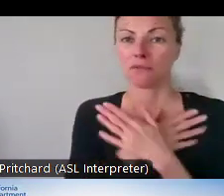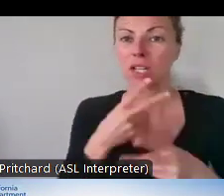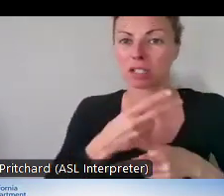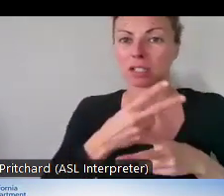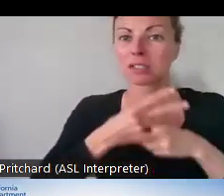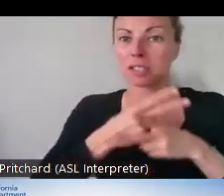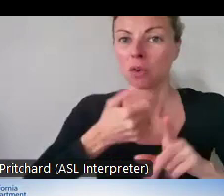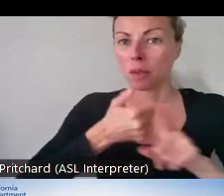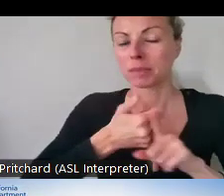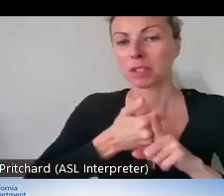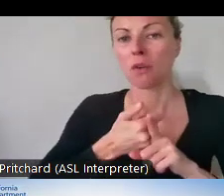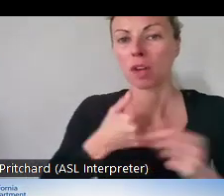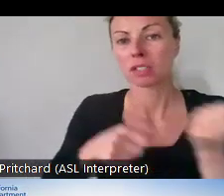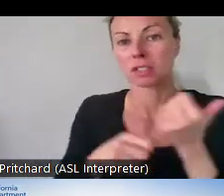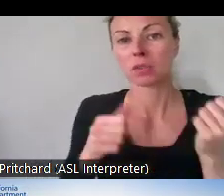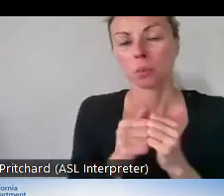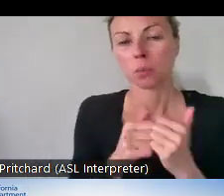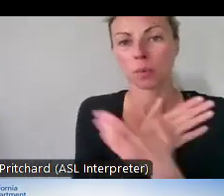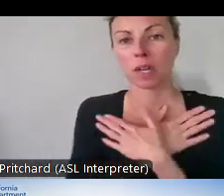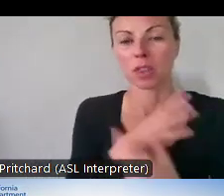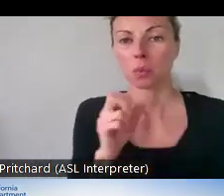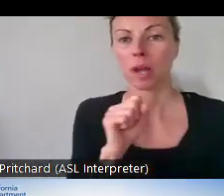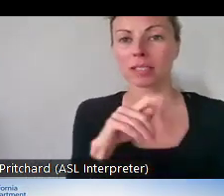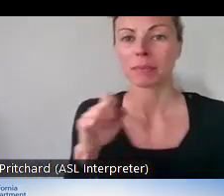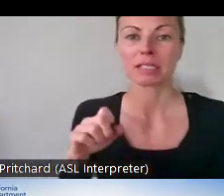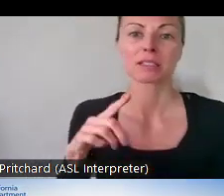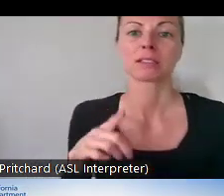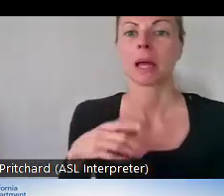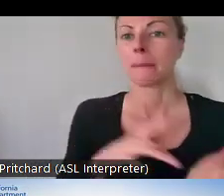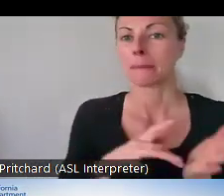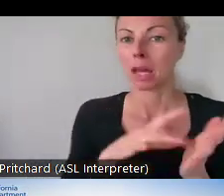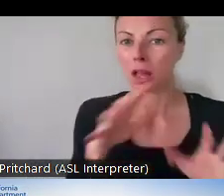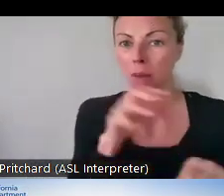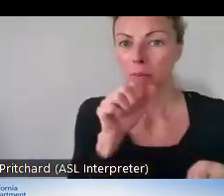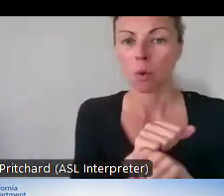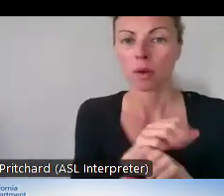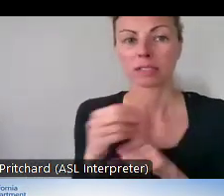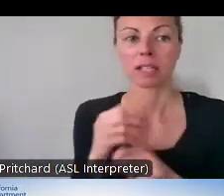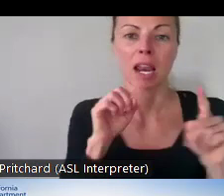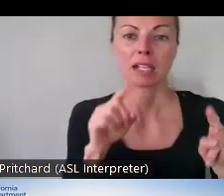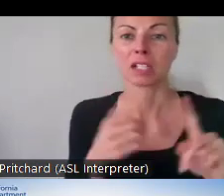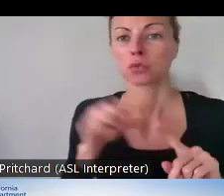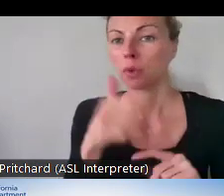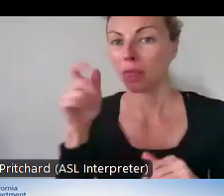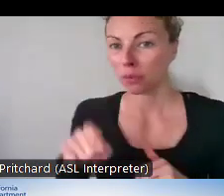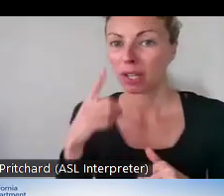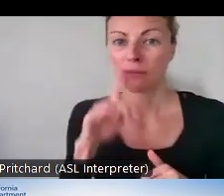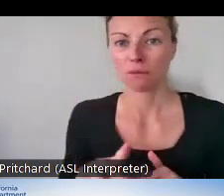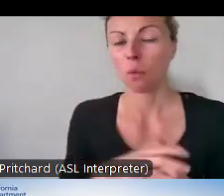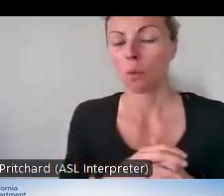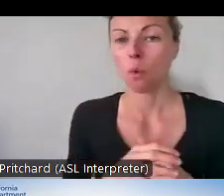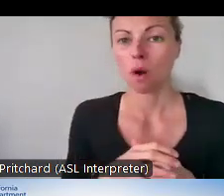getting assistance with breaks in caregiving to go to medical appointments, as well as to attend to other needs so that they